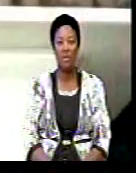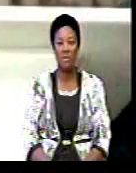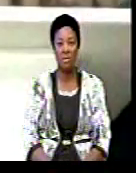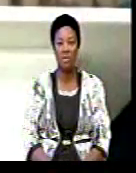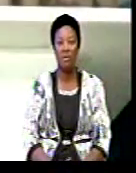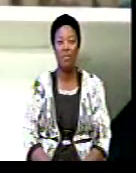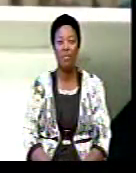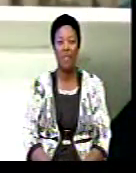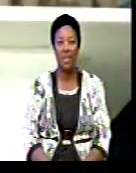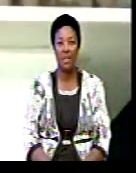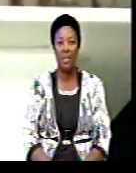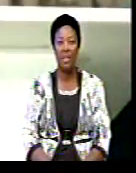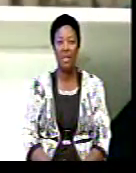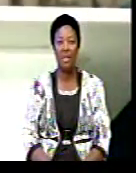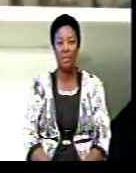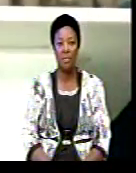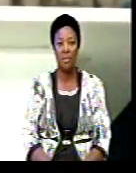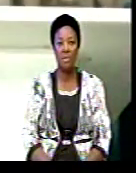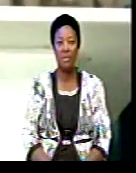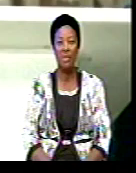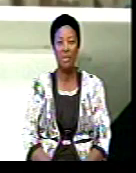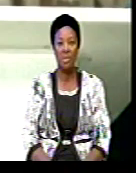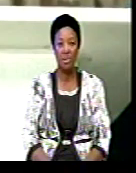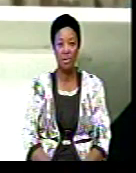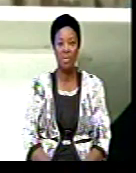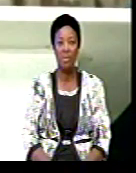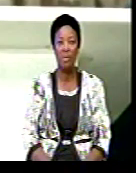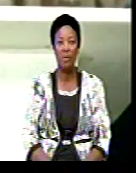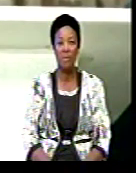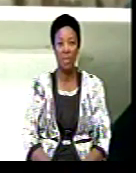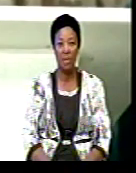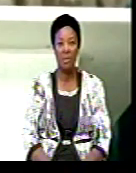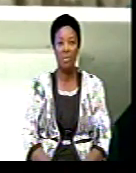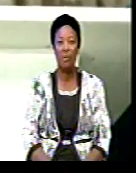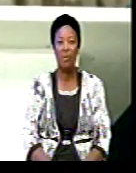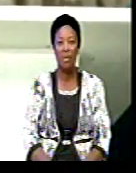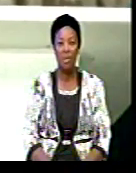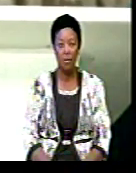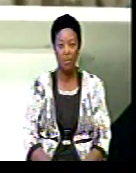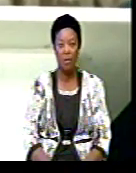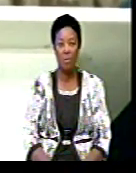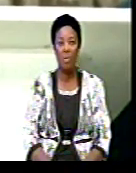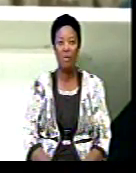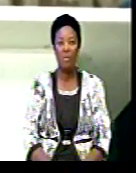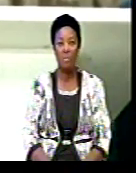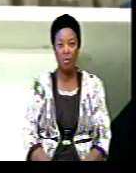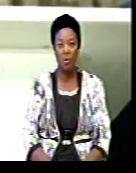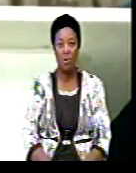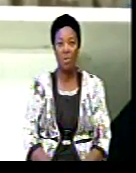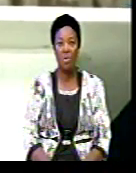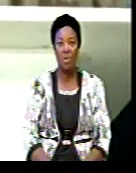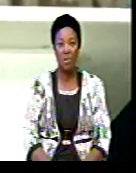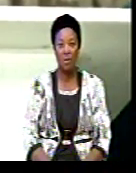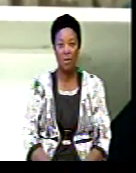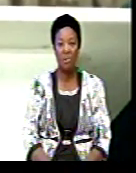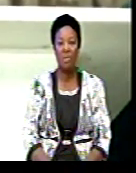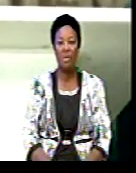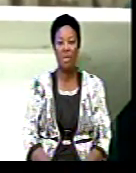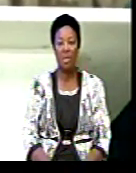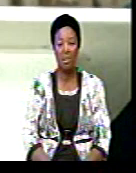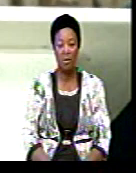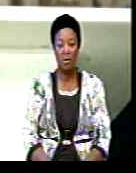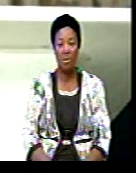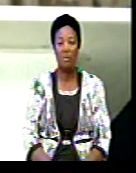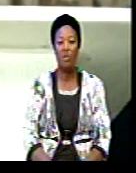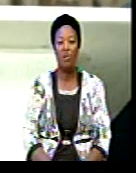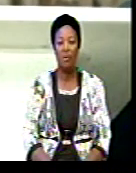If you are having anybody in mind, pray, Lord, touch this my sister. Touch this my uncle.